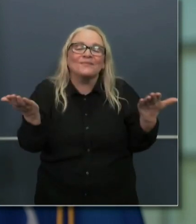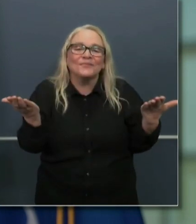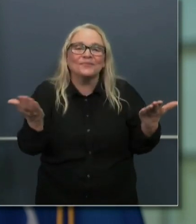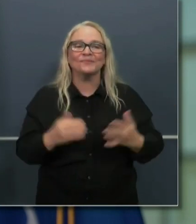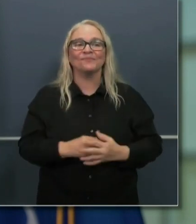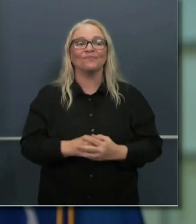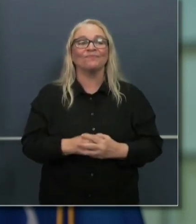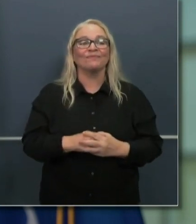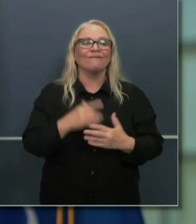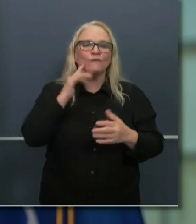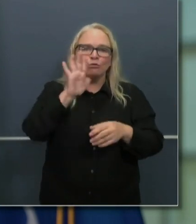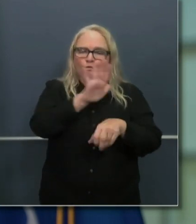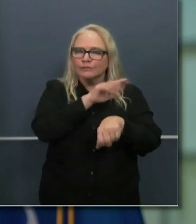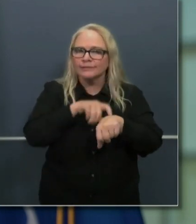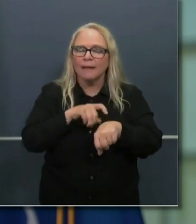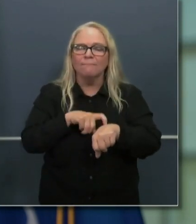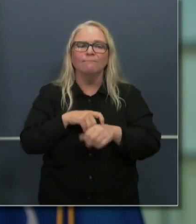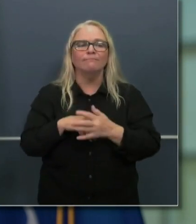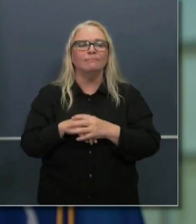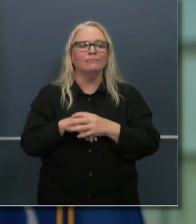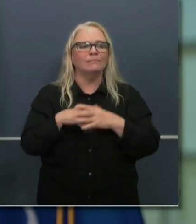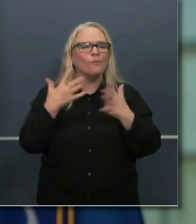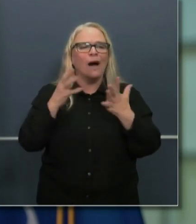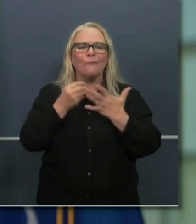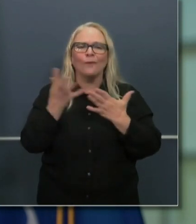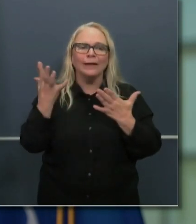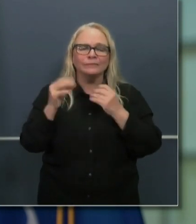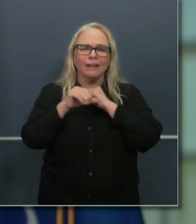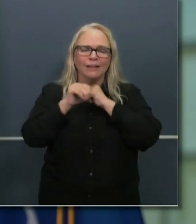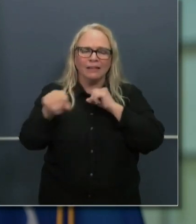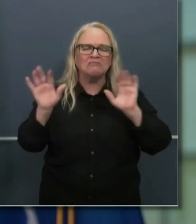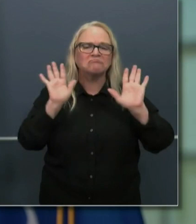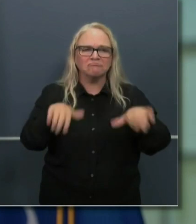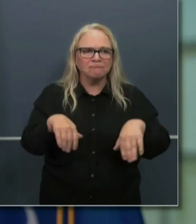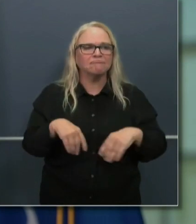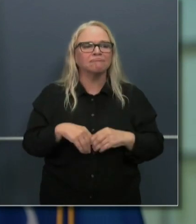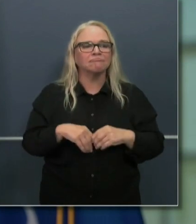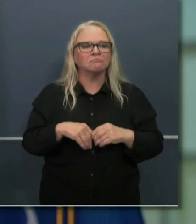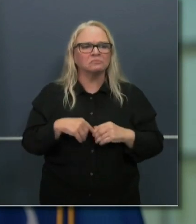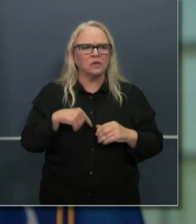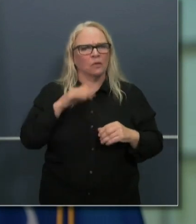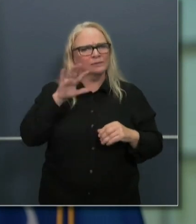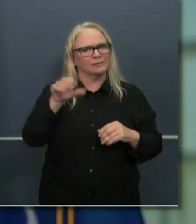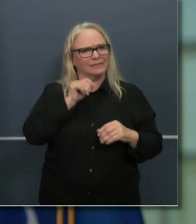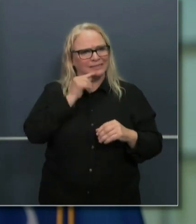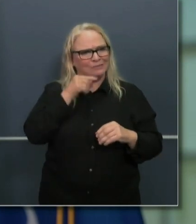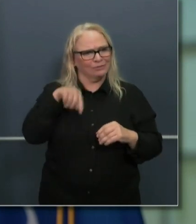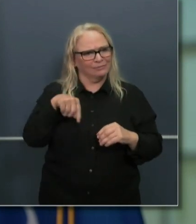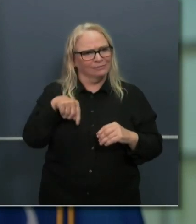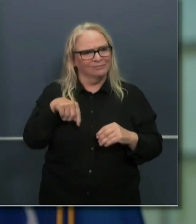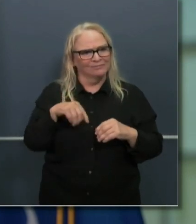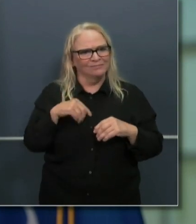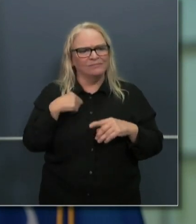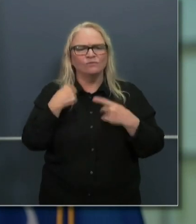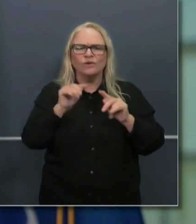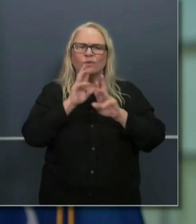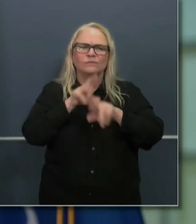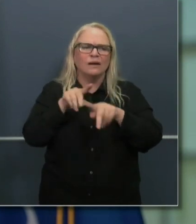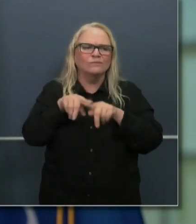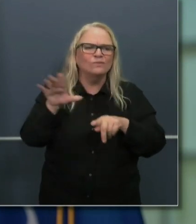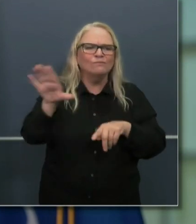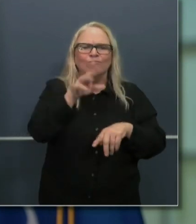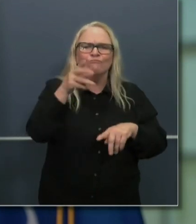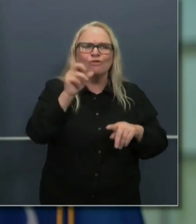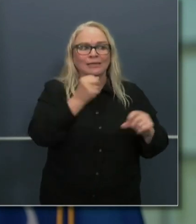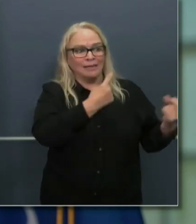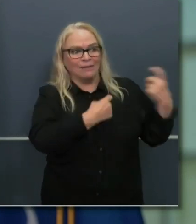this privilege of your time, and I take it very, very seriously. I will be as responsive as I can to all the press inquiries that come